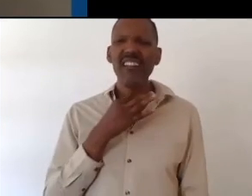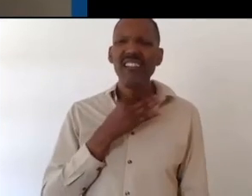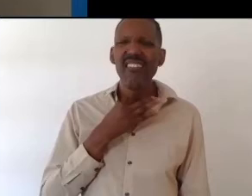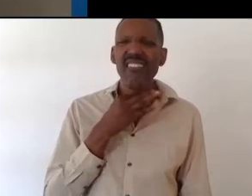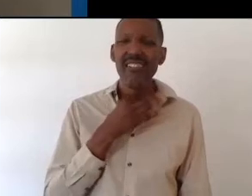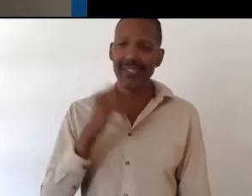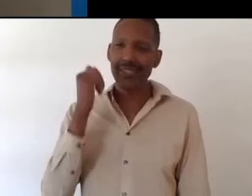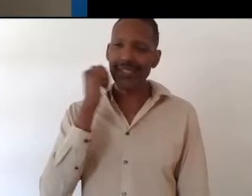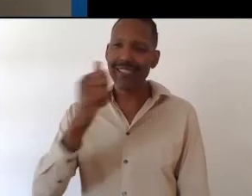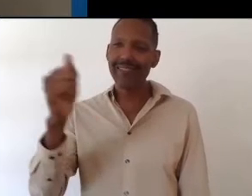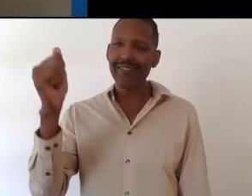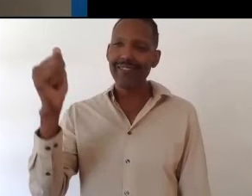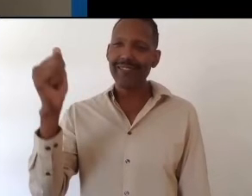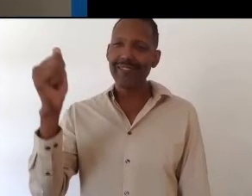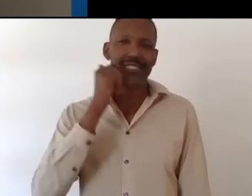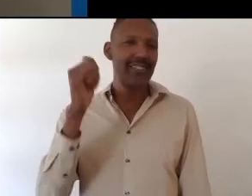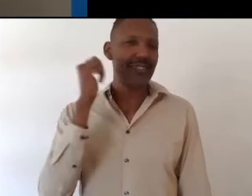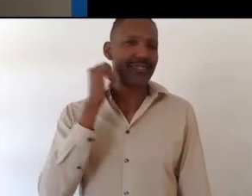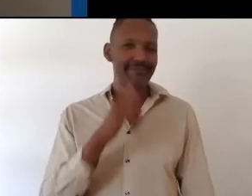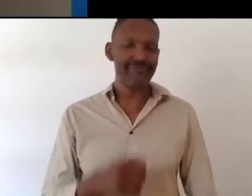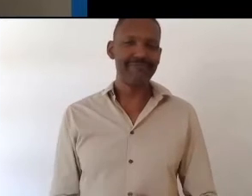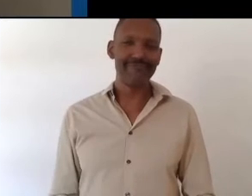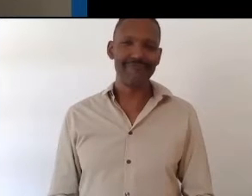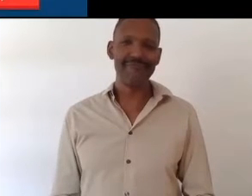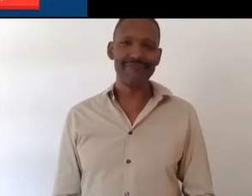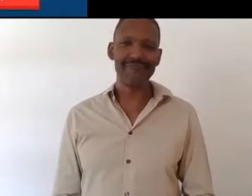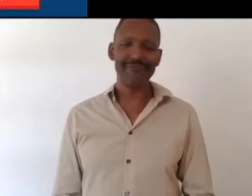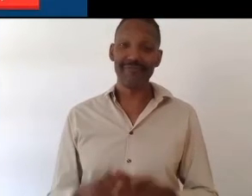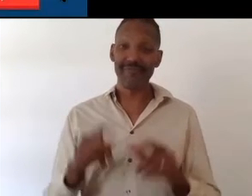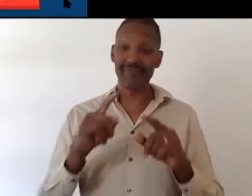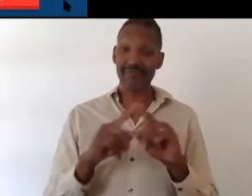to engage in STEM investigations.